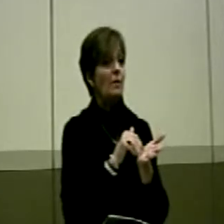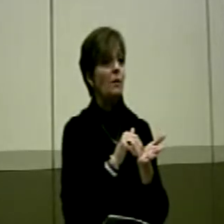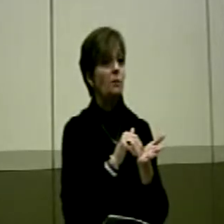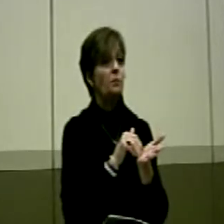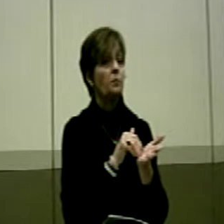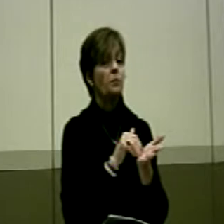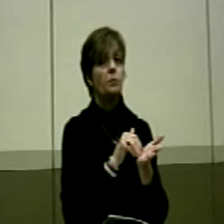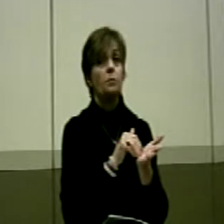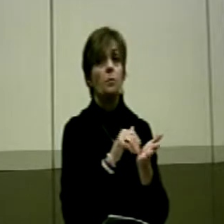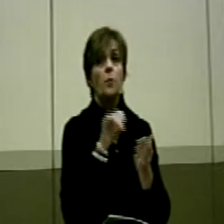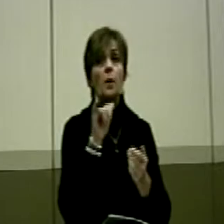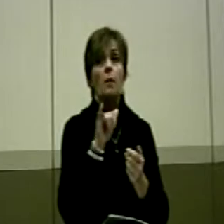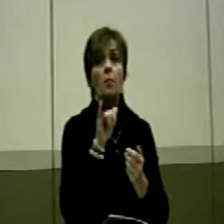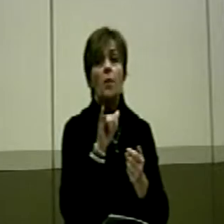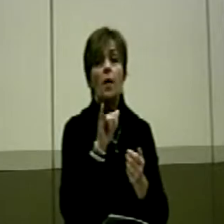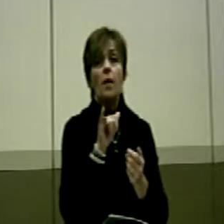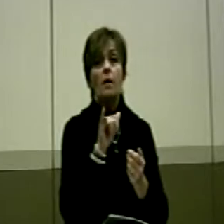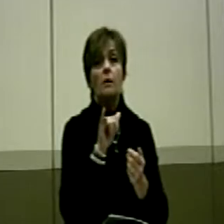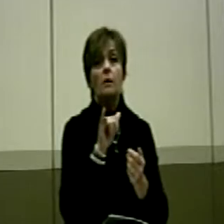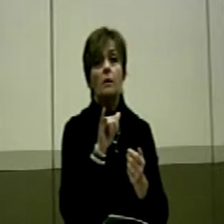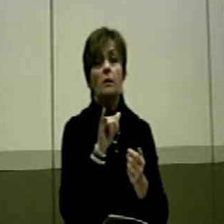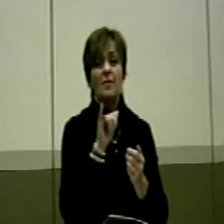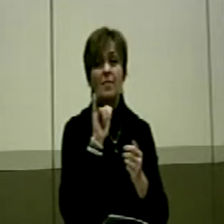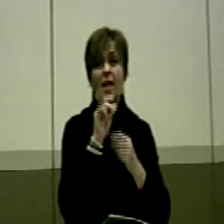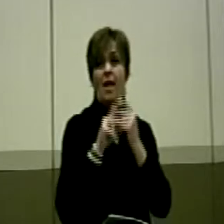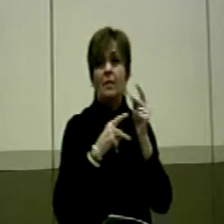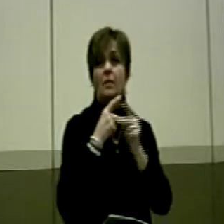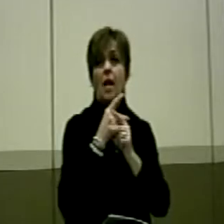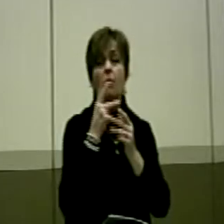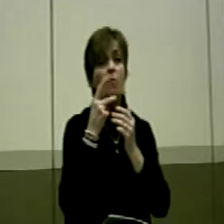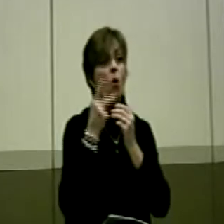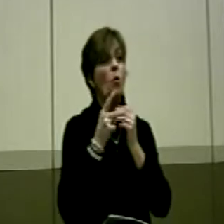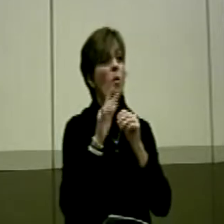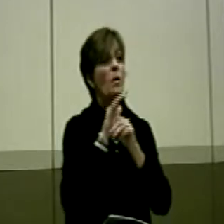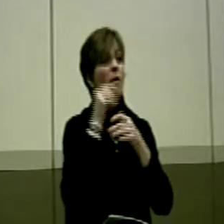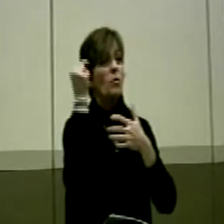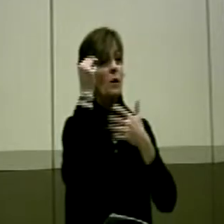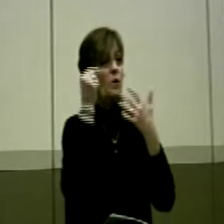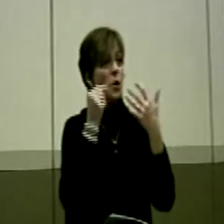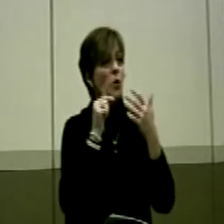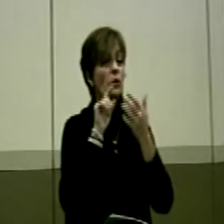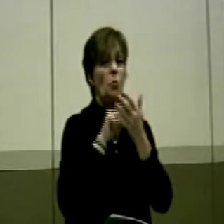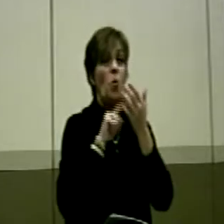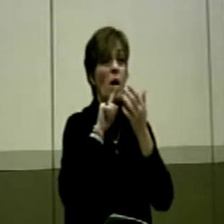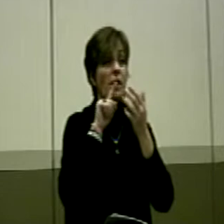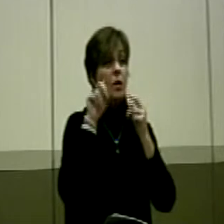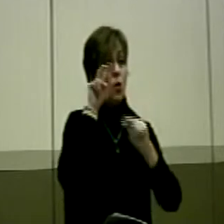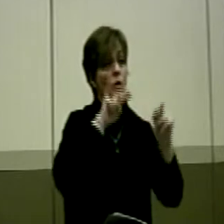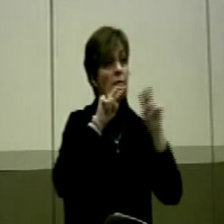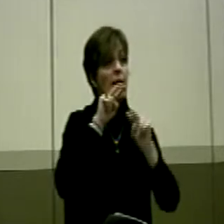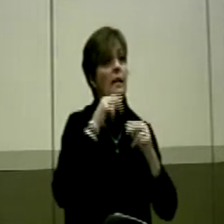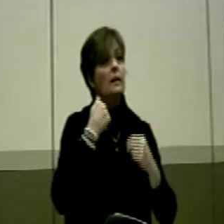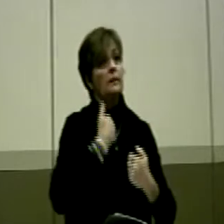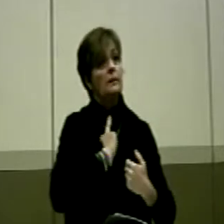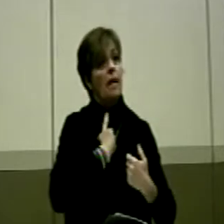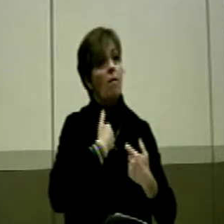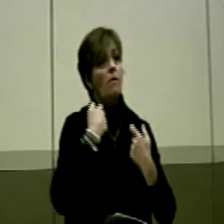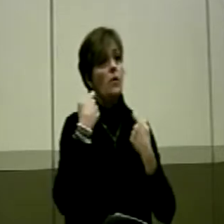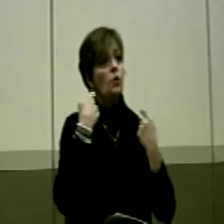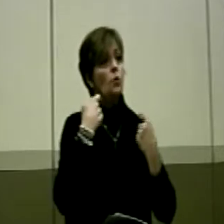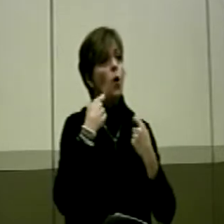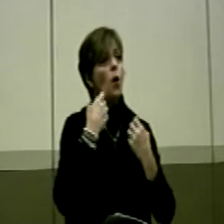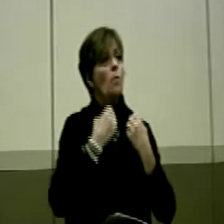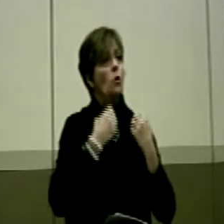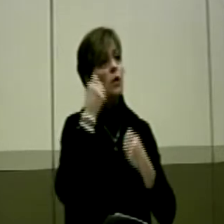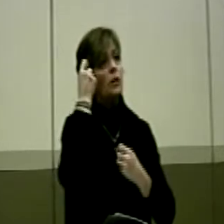this type of program, I've covered the different areas that it looks at: self-control, emotional understanding, interpersonal problem solving, positive self-esteem, and